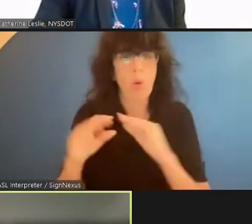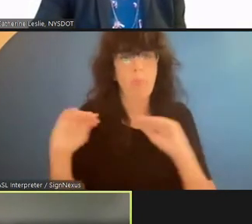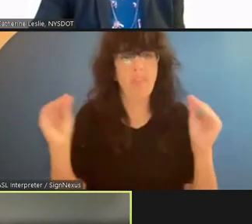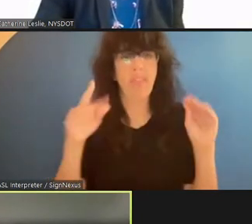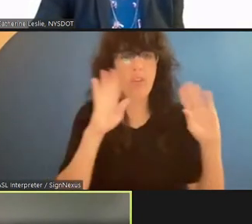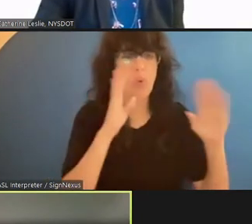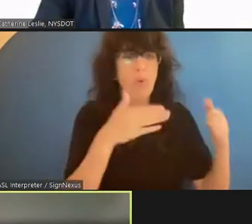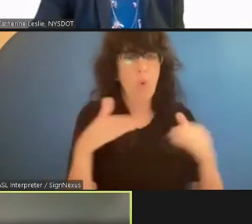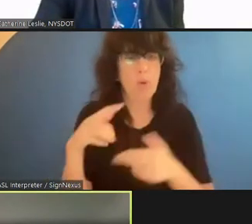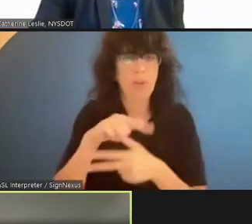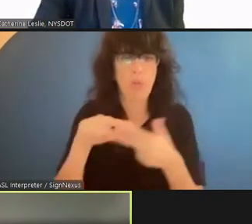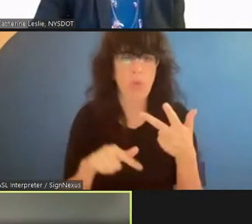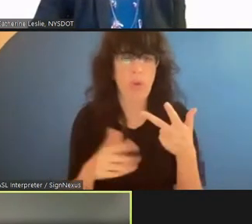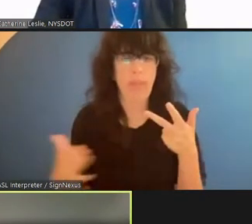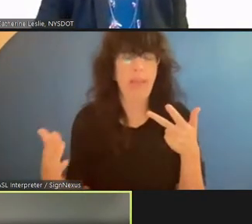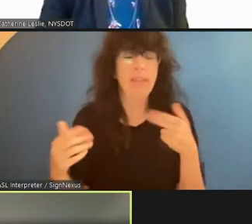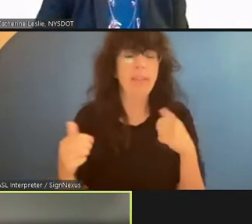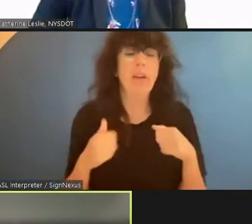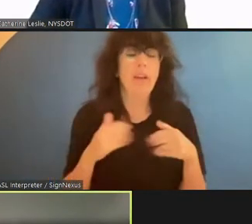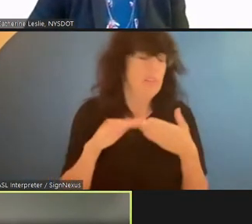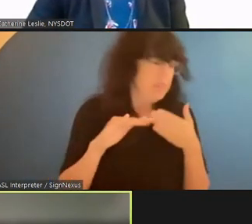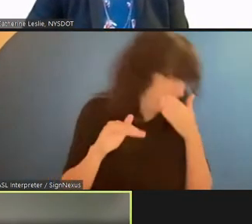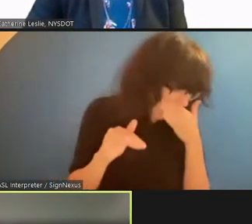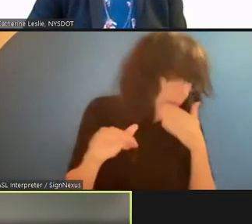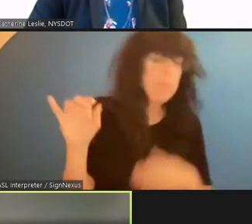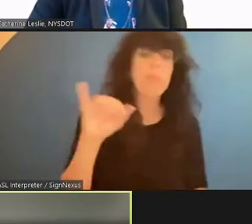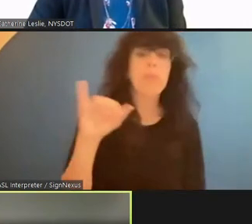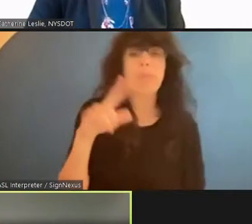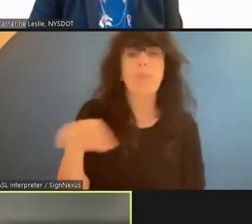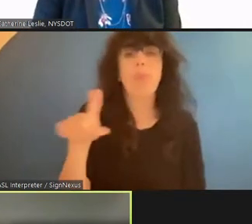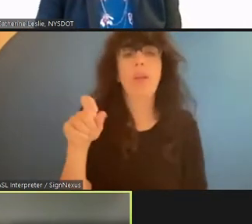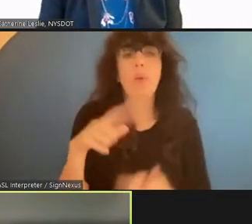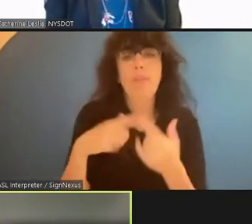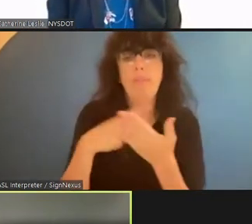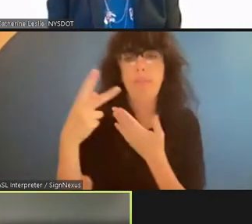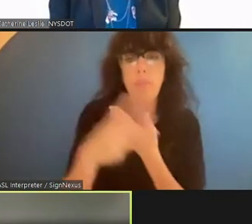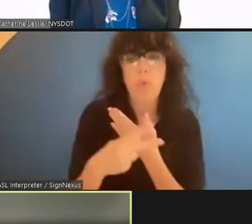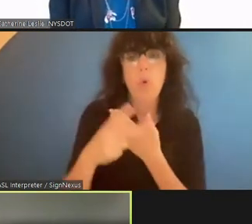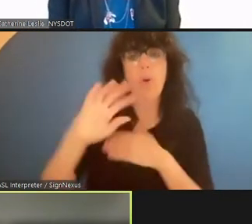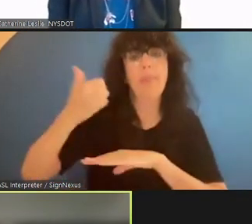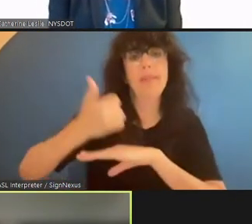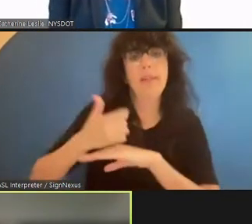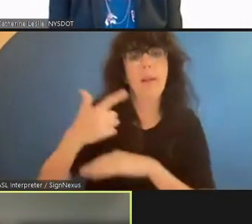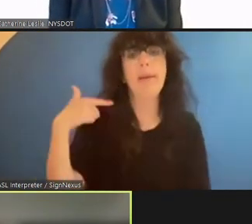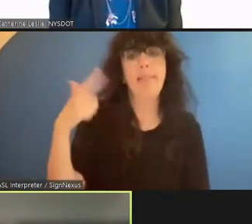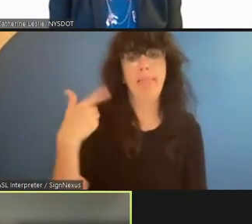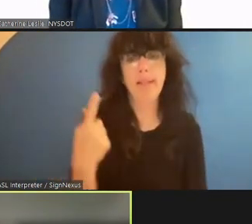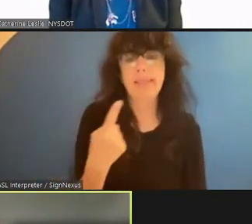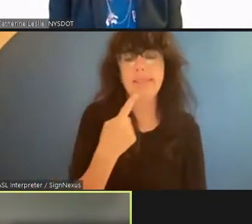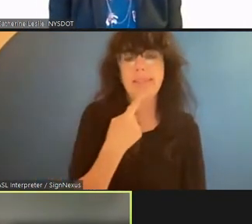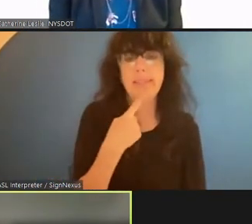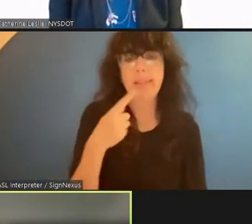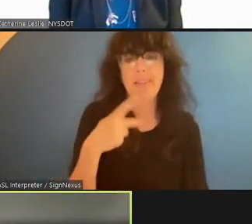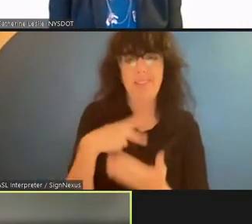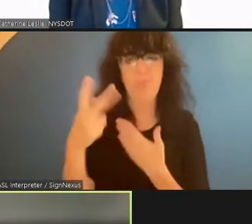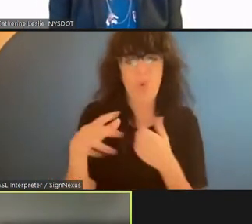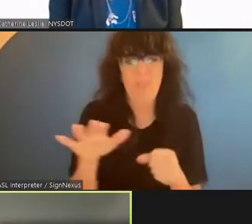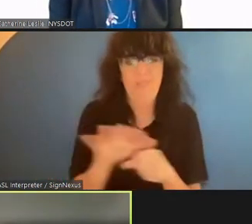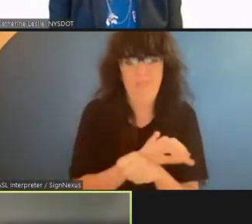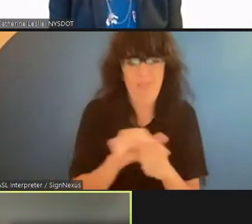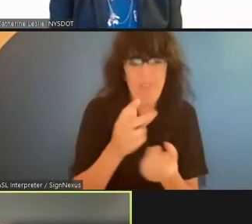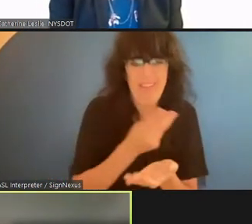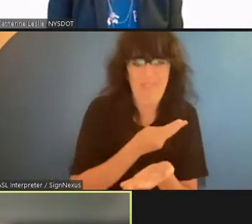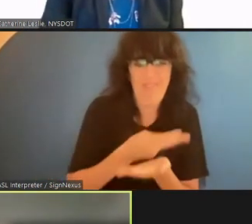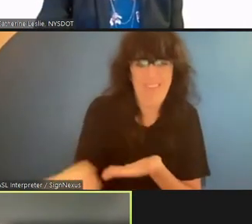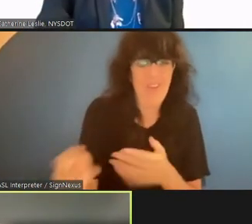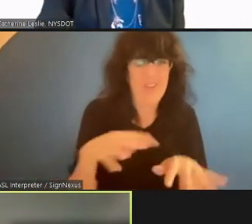those causes also i saw a recent study of the program in place in london that said the program was a total failure and congestion hasn't